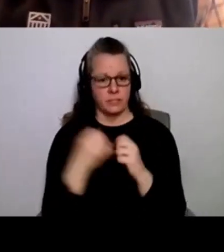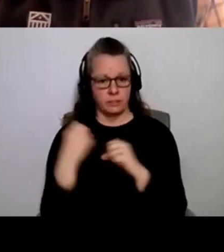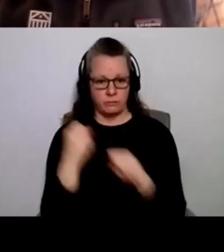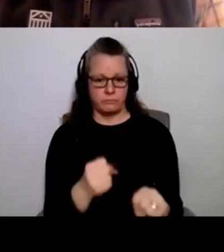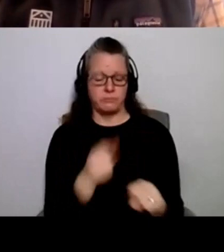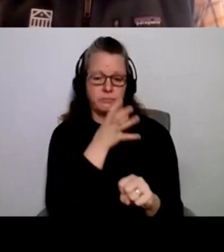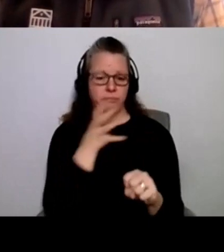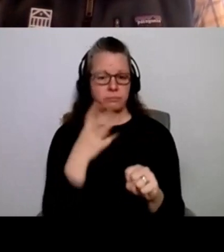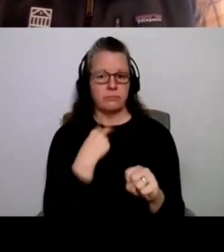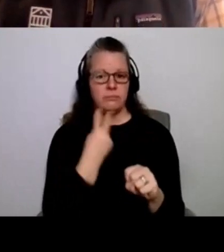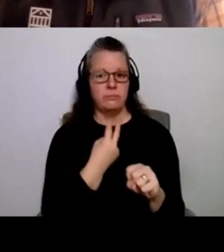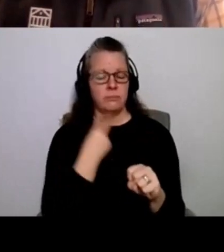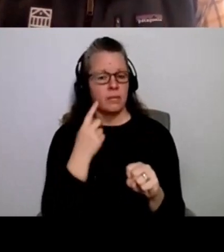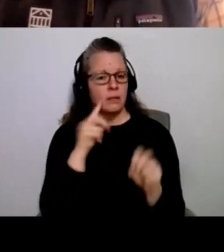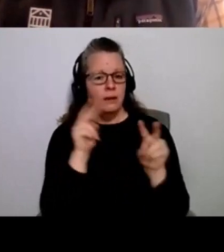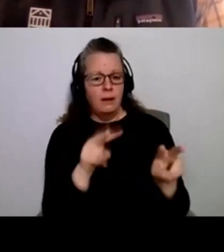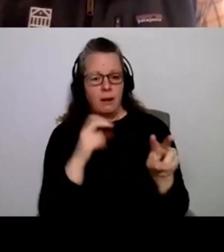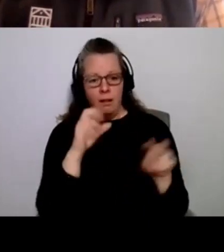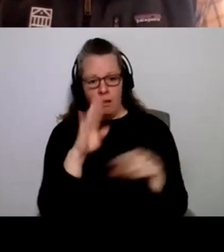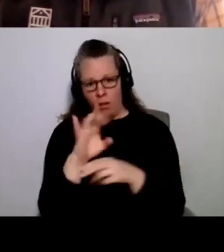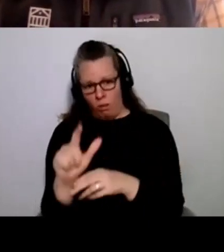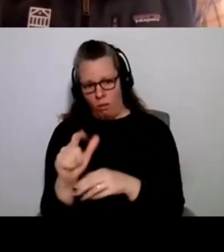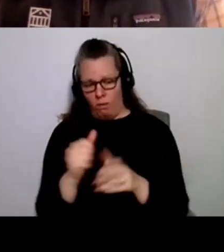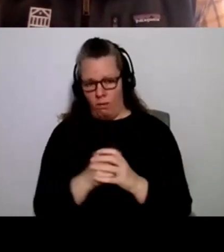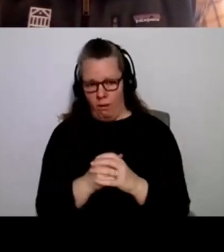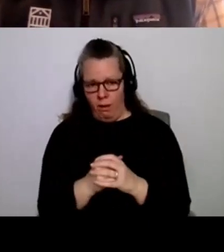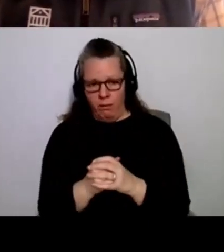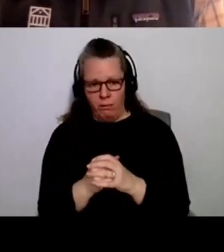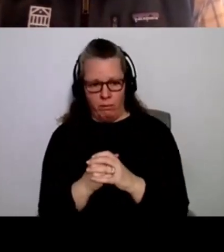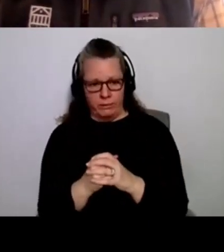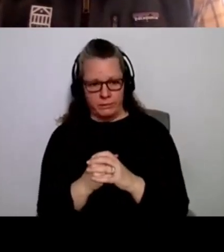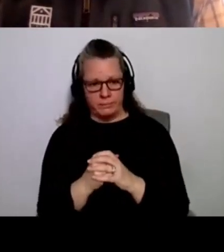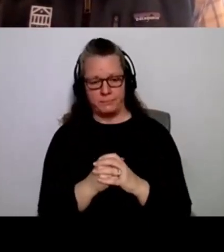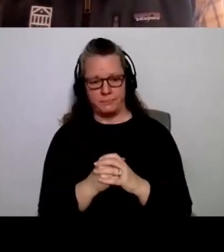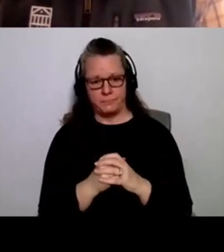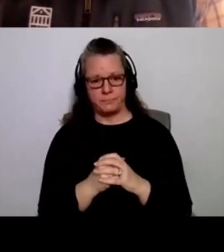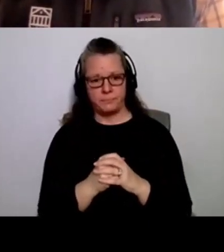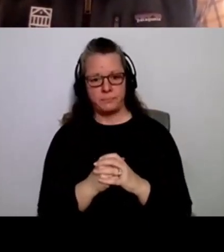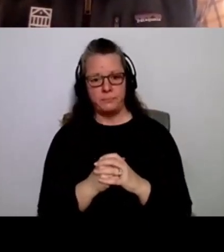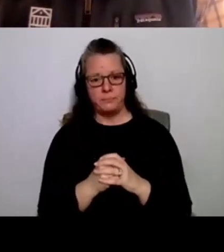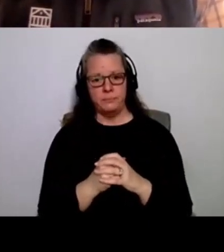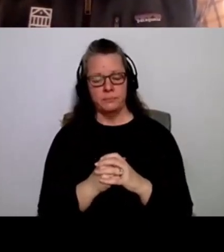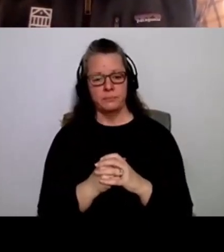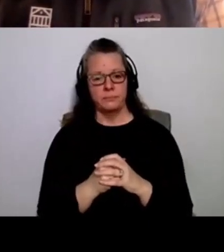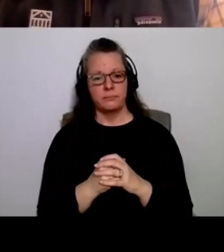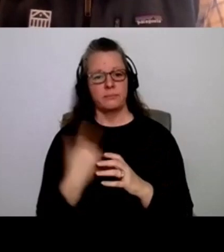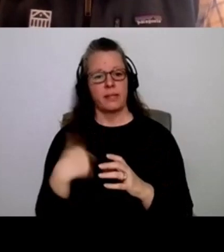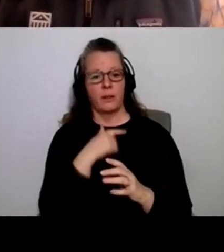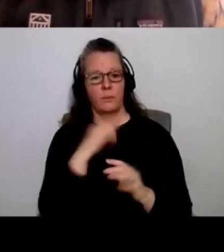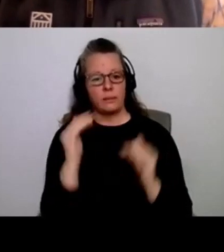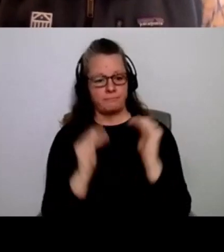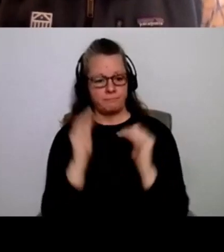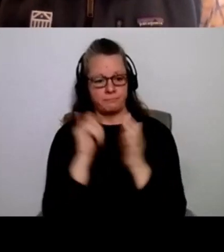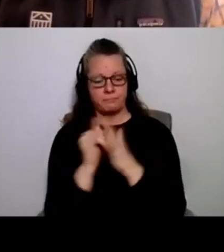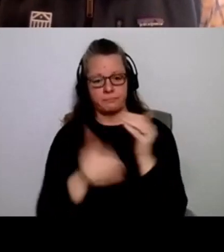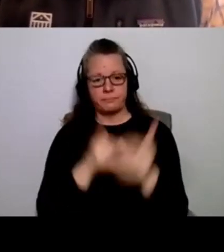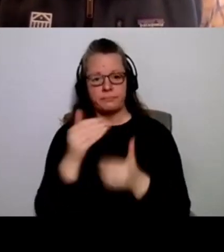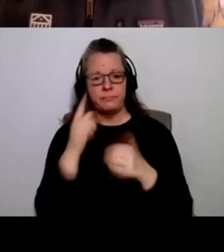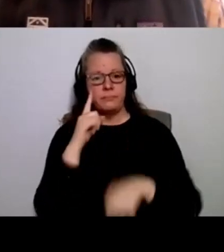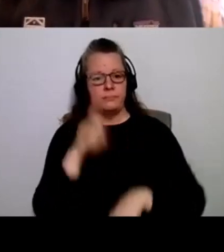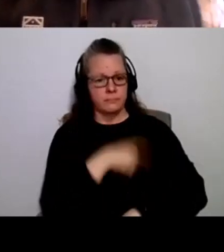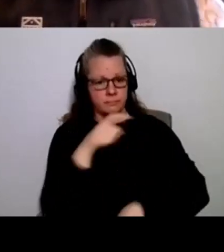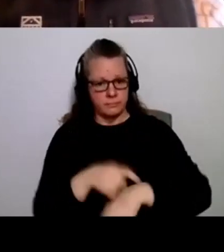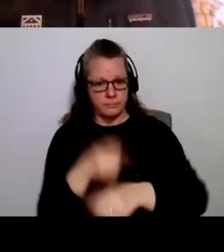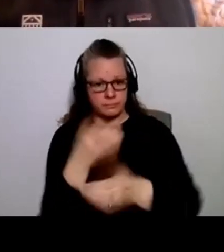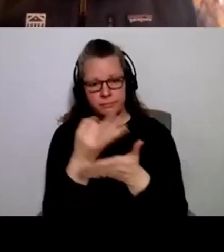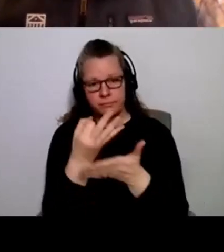as we look at those bills. And then we leverage that process to advocate for the long-term financial viability of